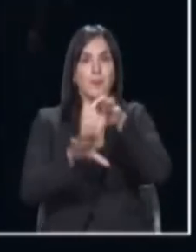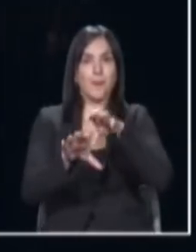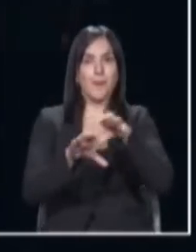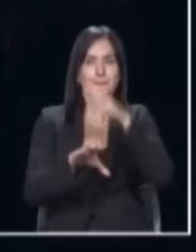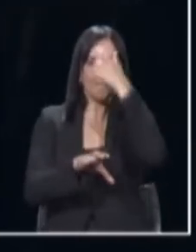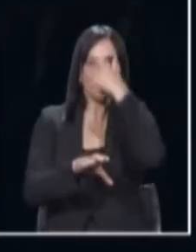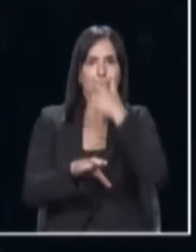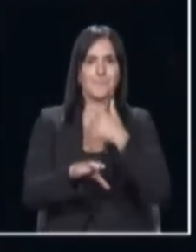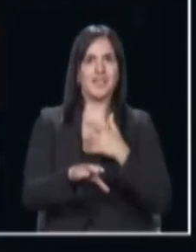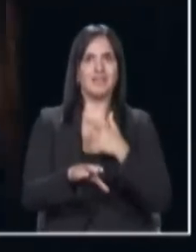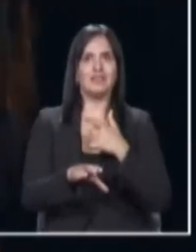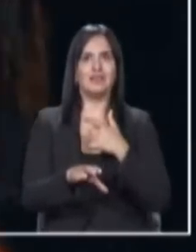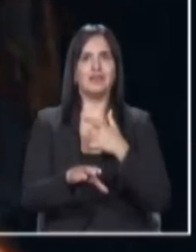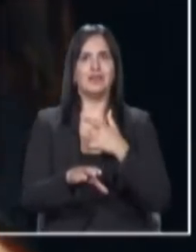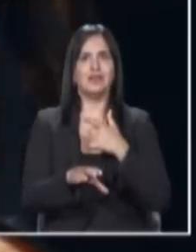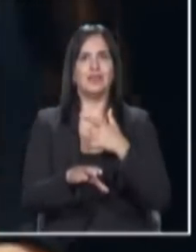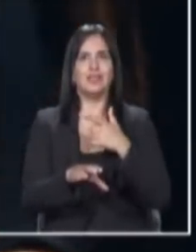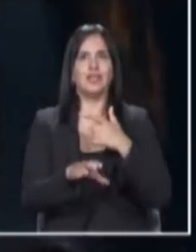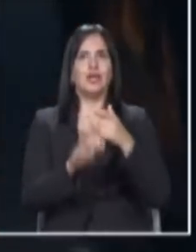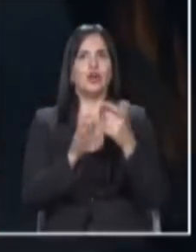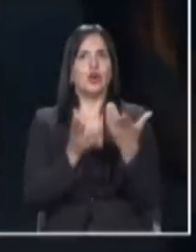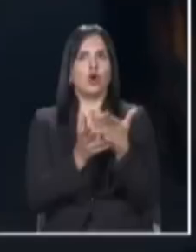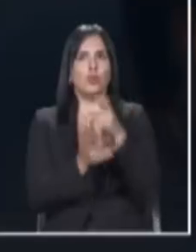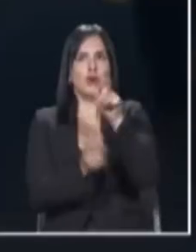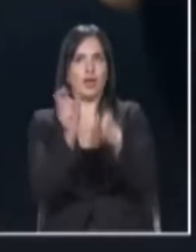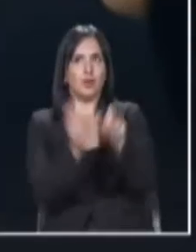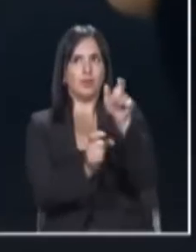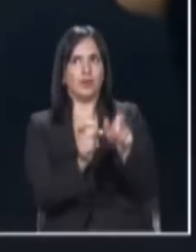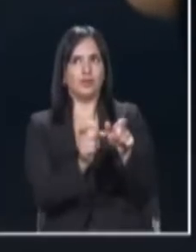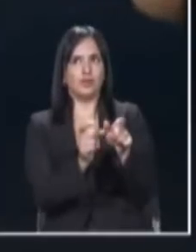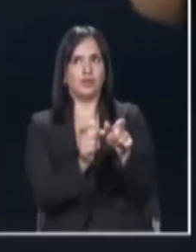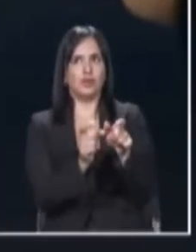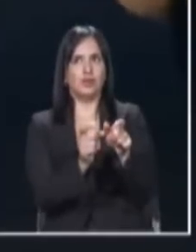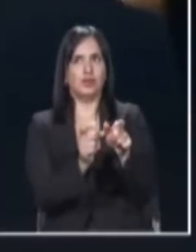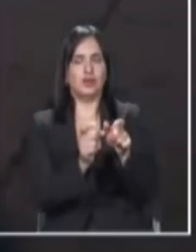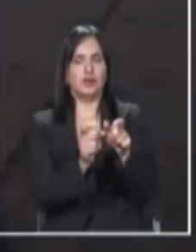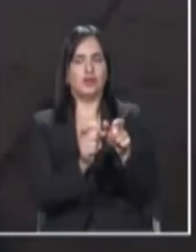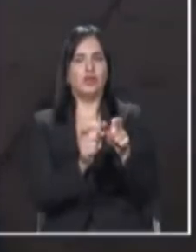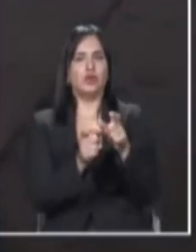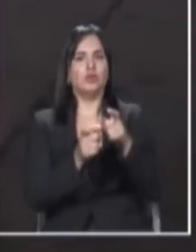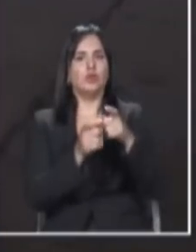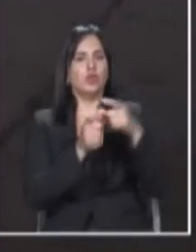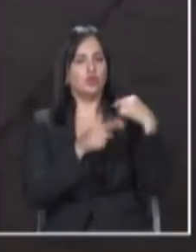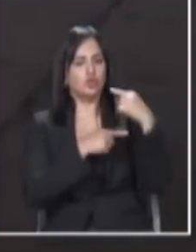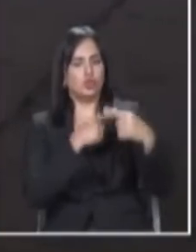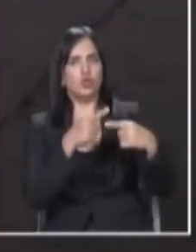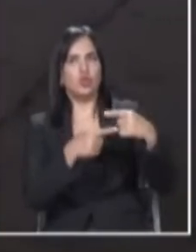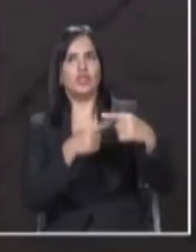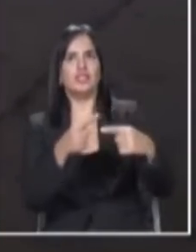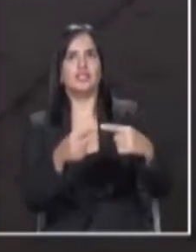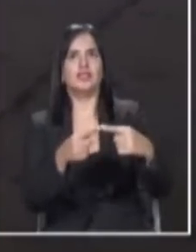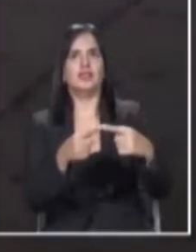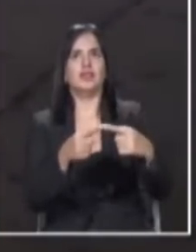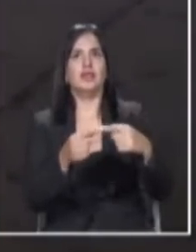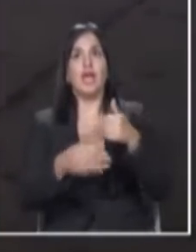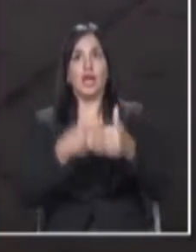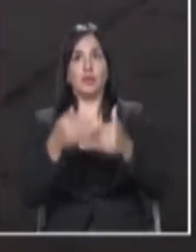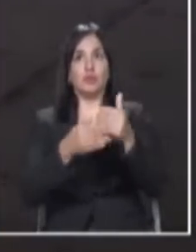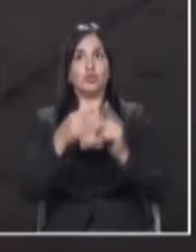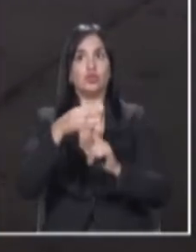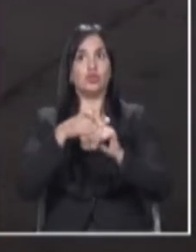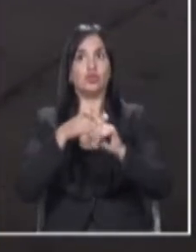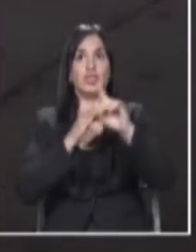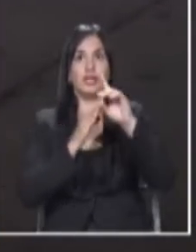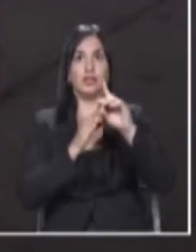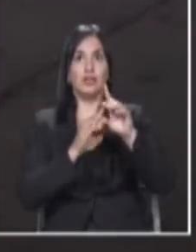distinct from other groups and can breed amongst themselves to produce fertile offsprings process by which new species are created